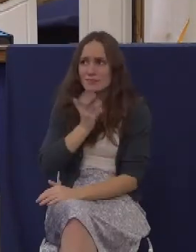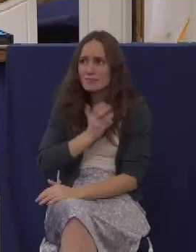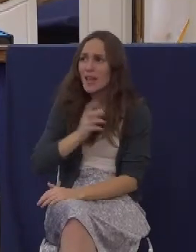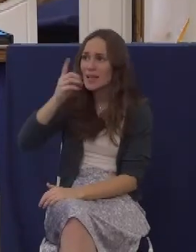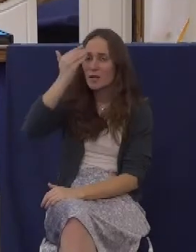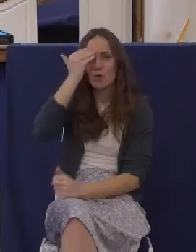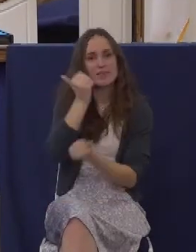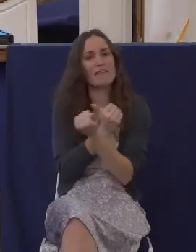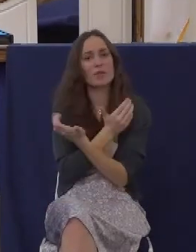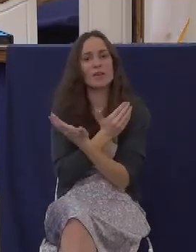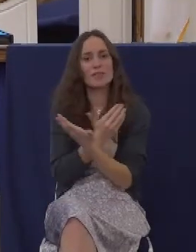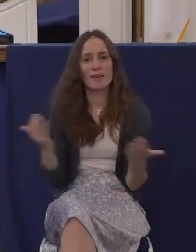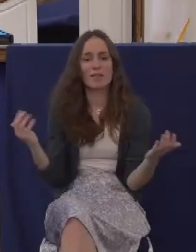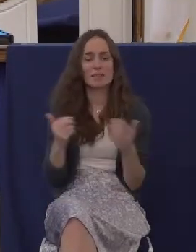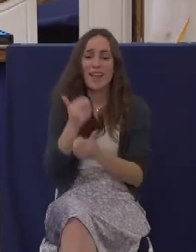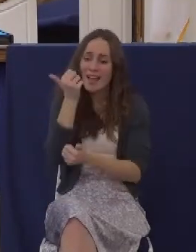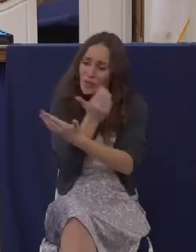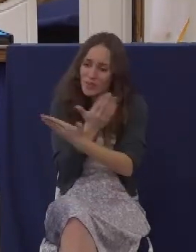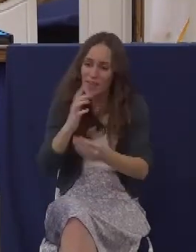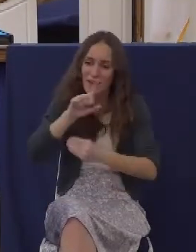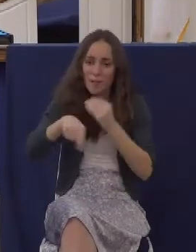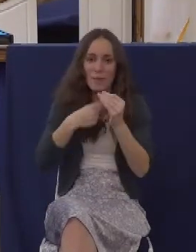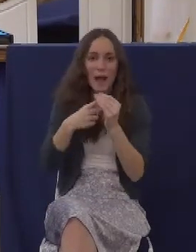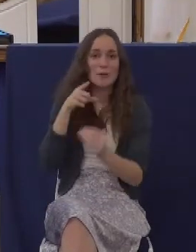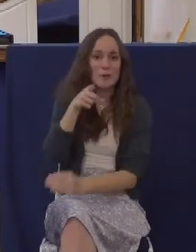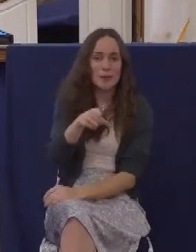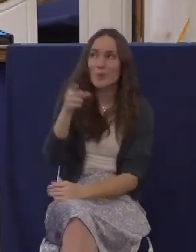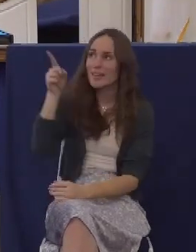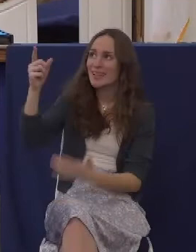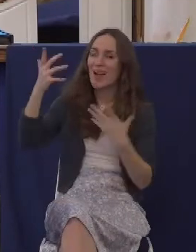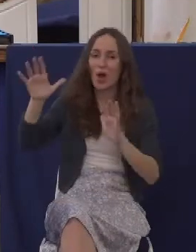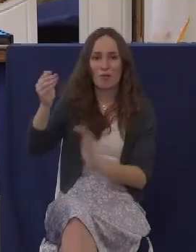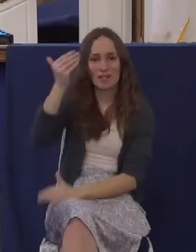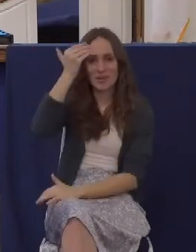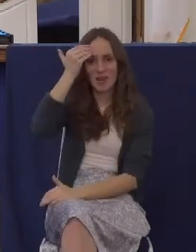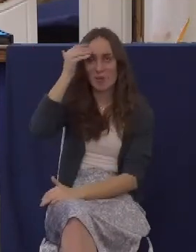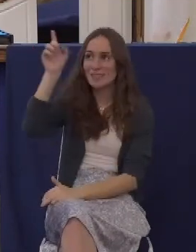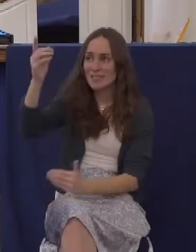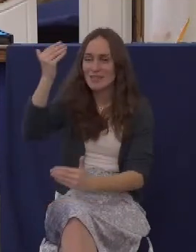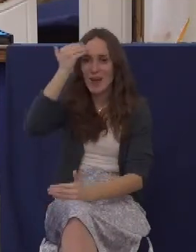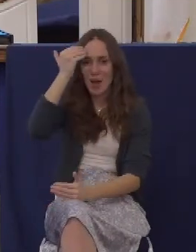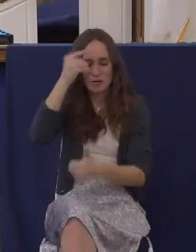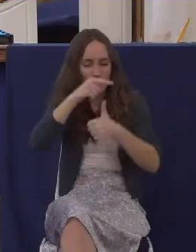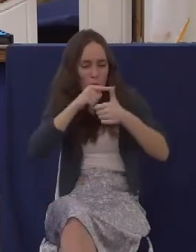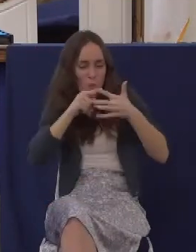everything, everything about you. He already knows what you need.